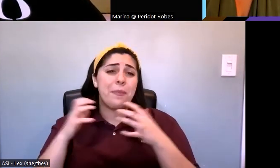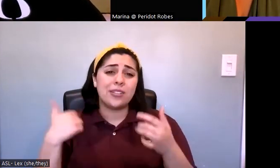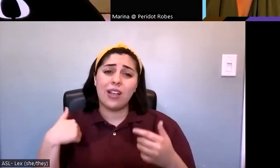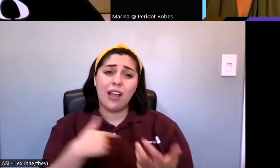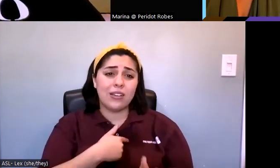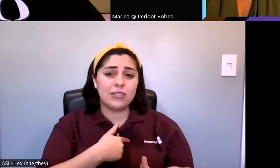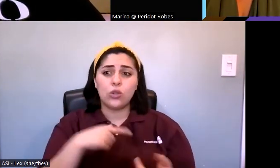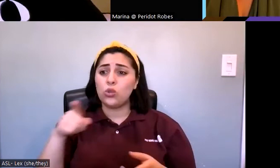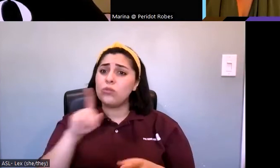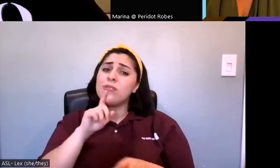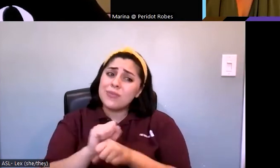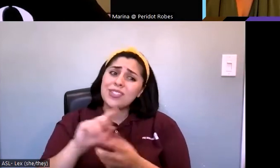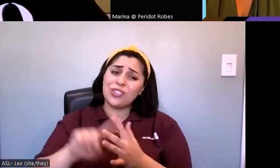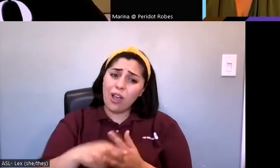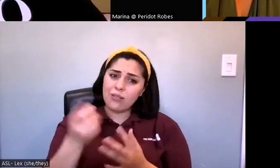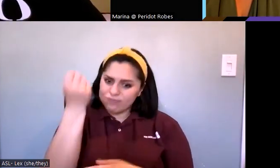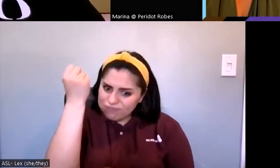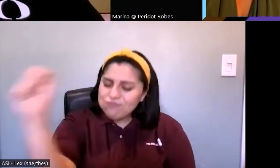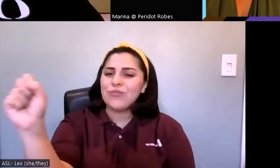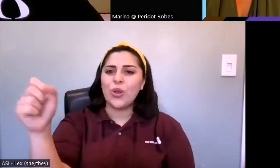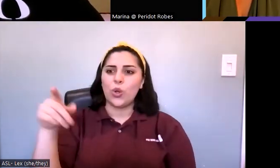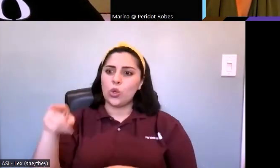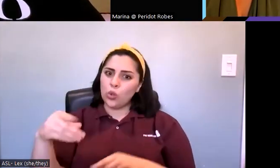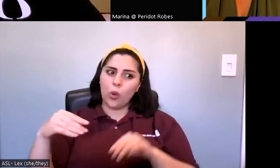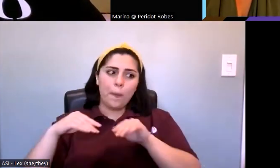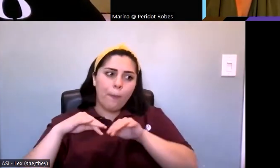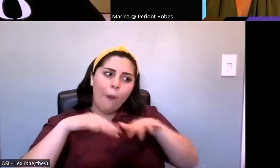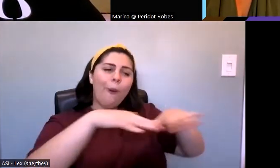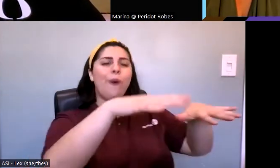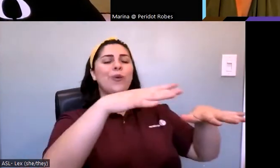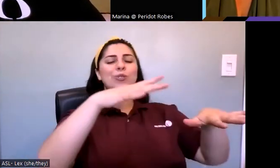and you're bringing fat people, joy, comfort.